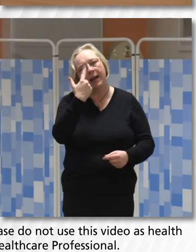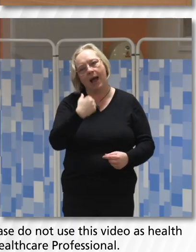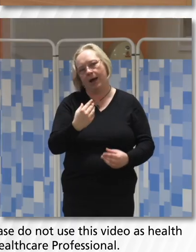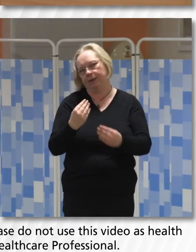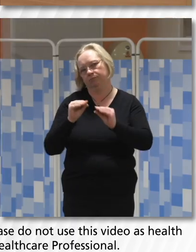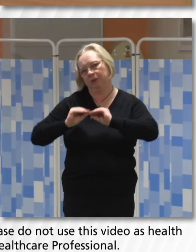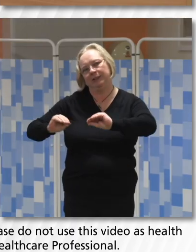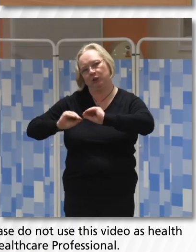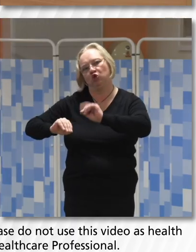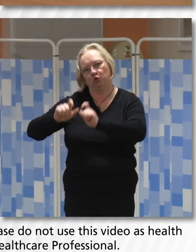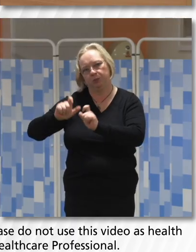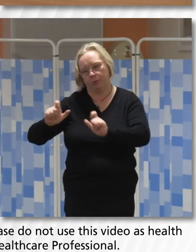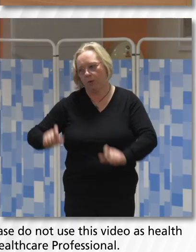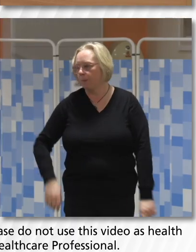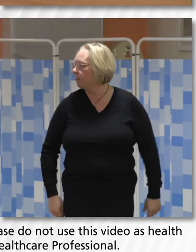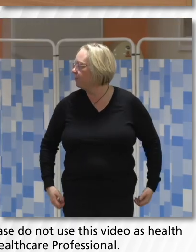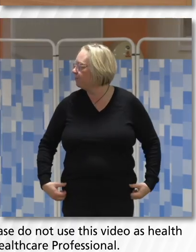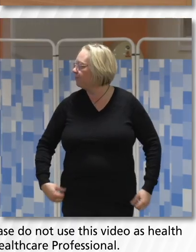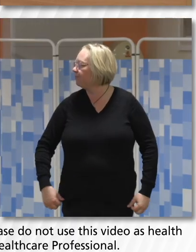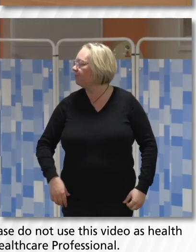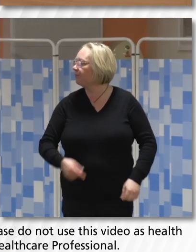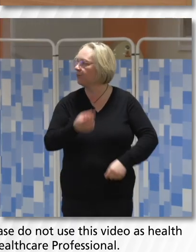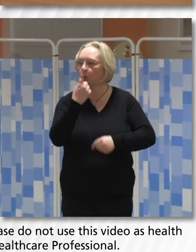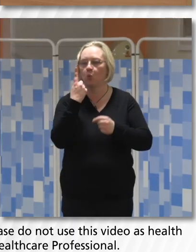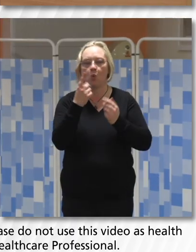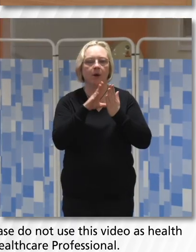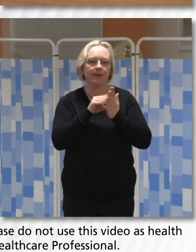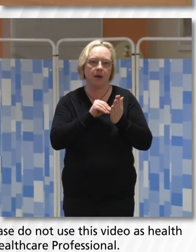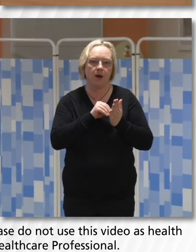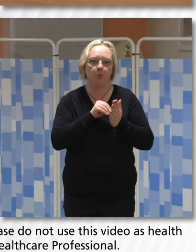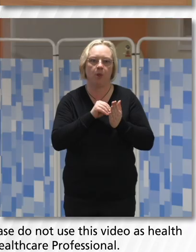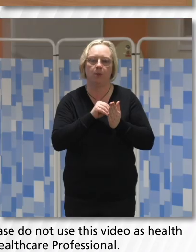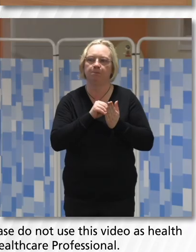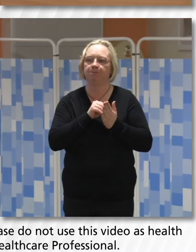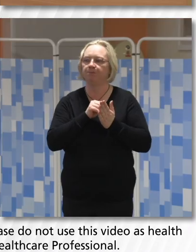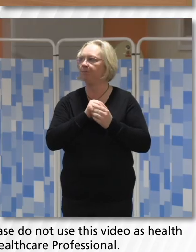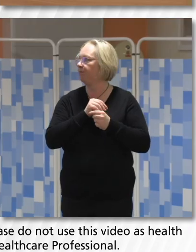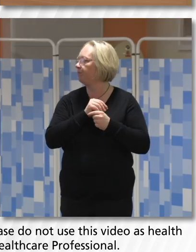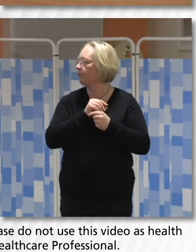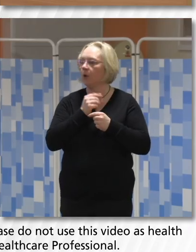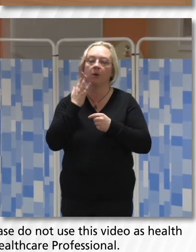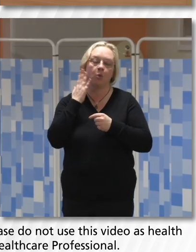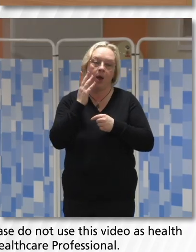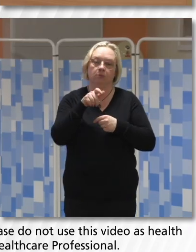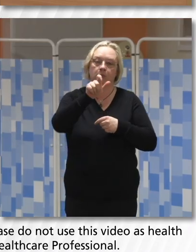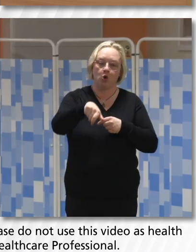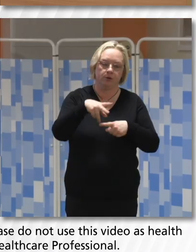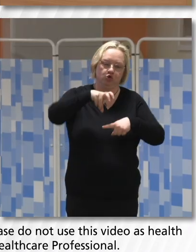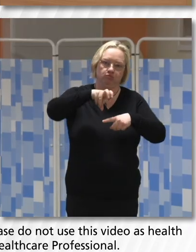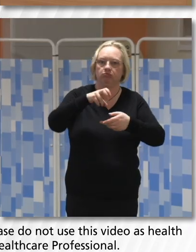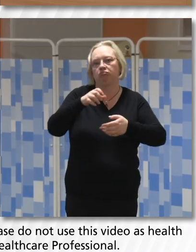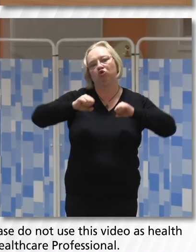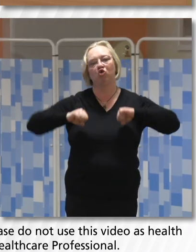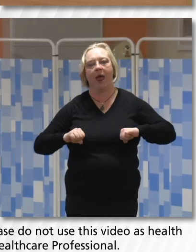use. An example is when people are trying to get out of a chair, that automatic movement that